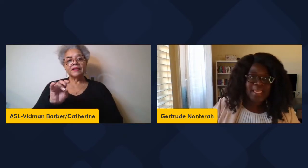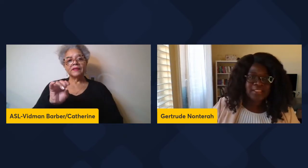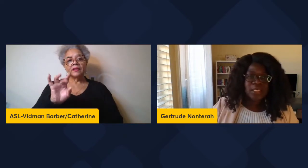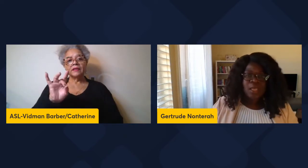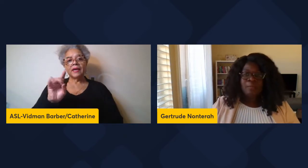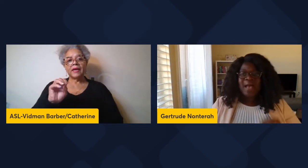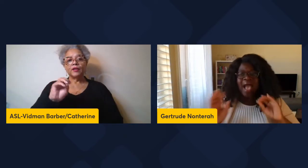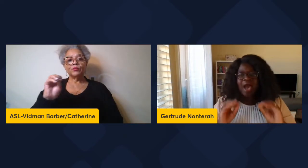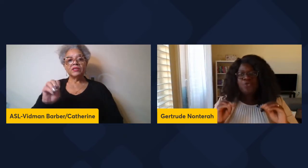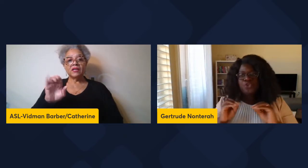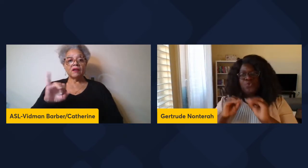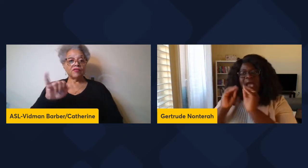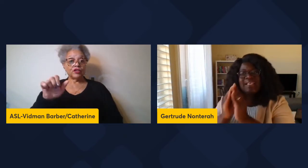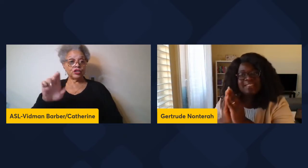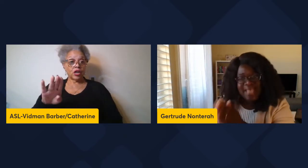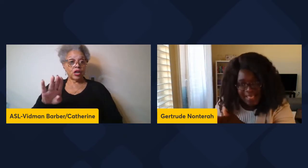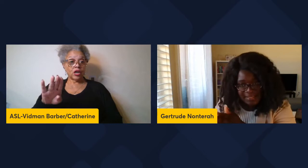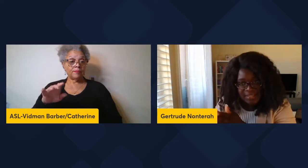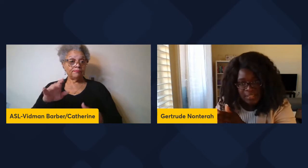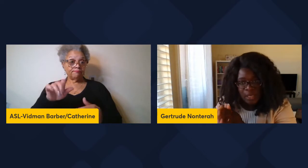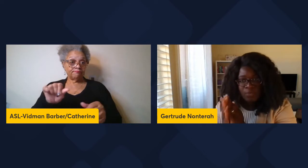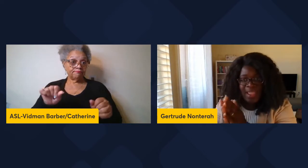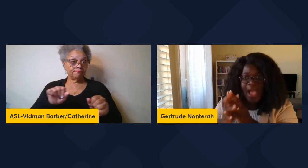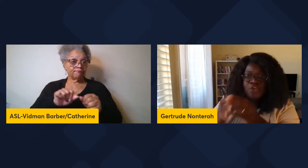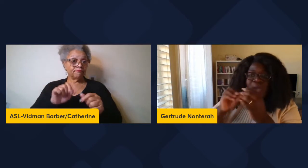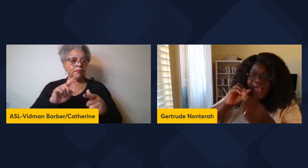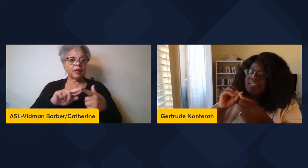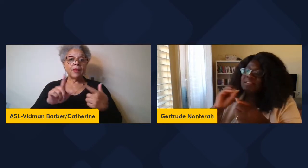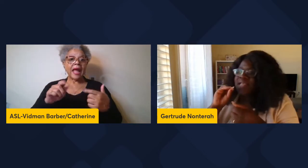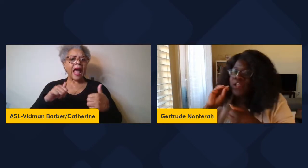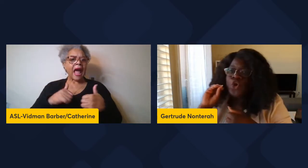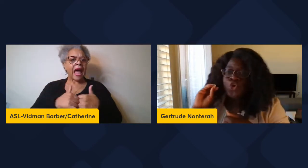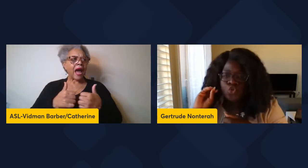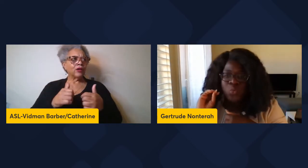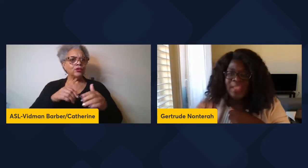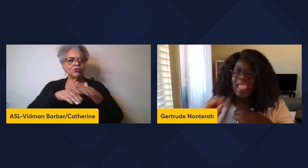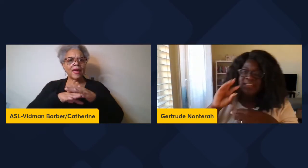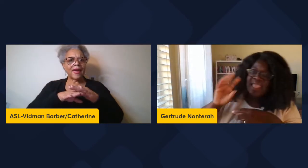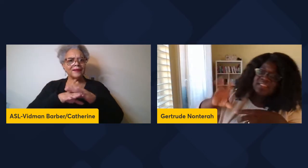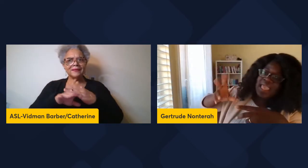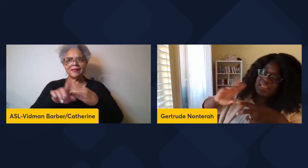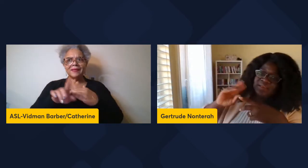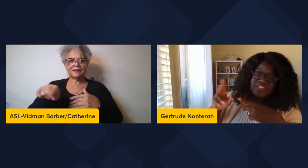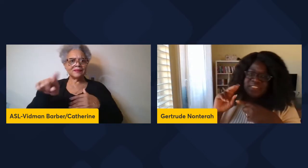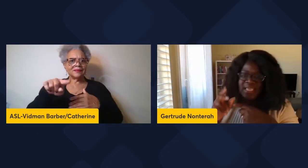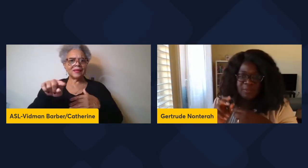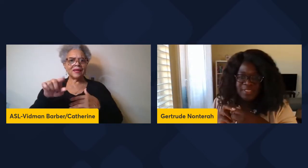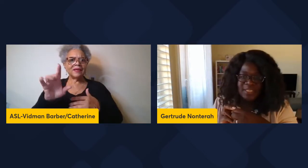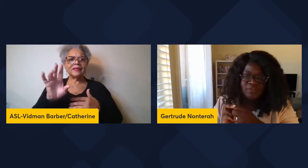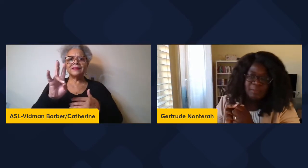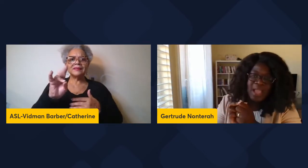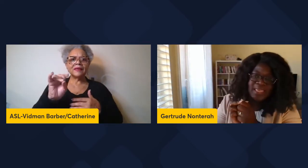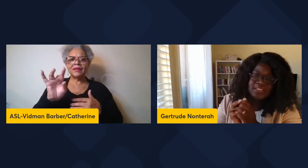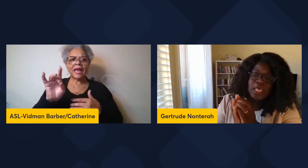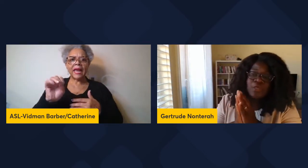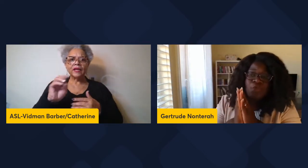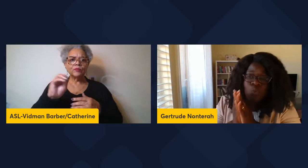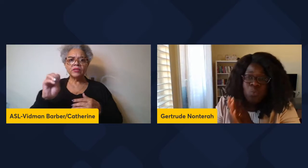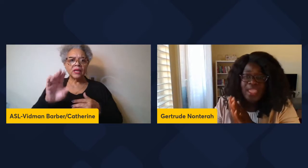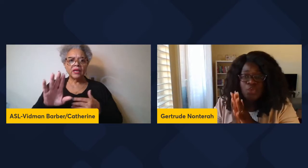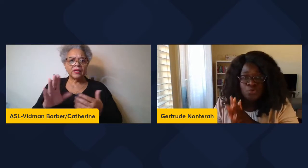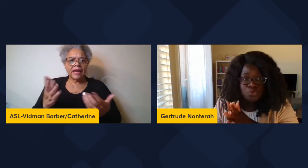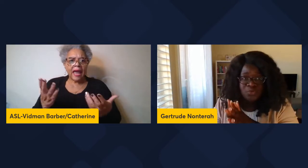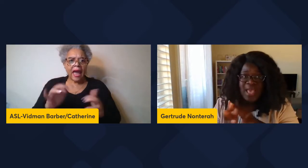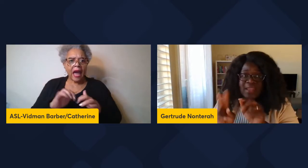job market. But how do you access, right? How do you access that 70 to 80% of the market?